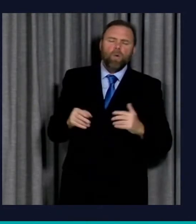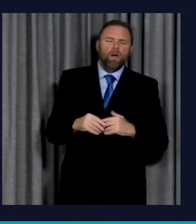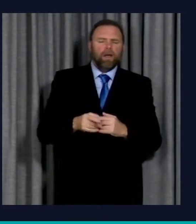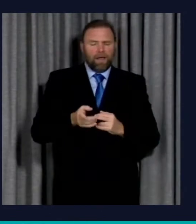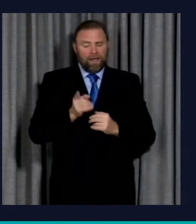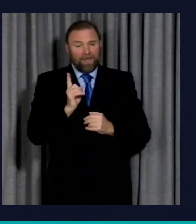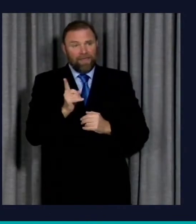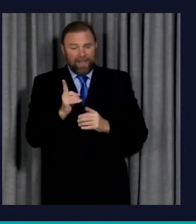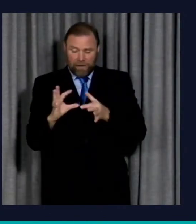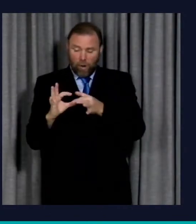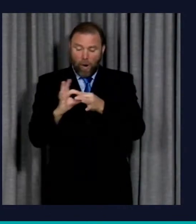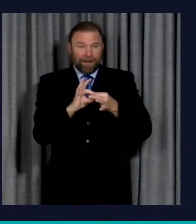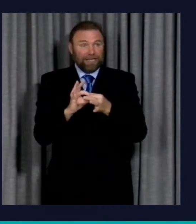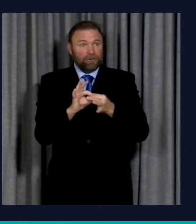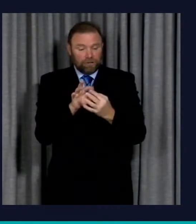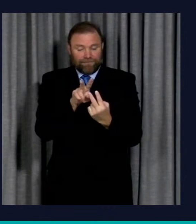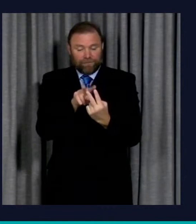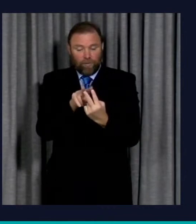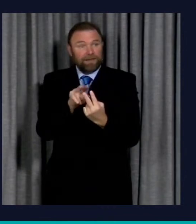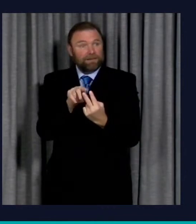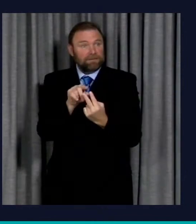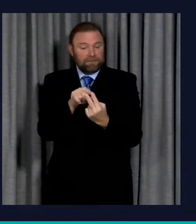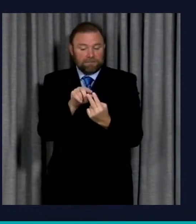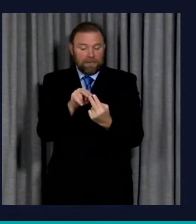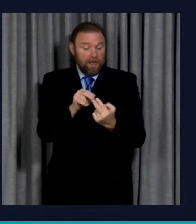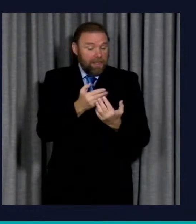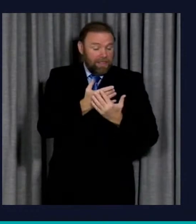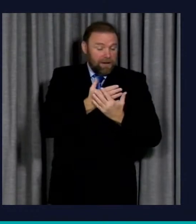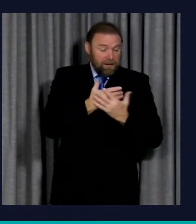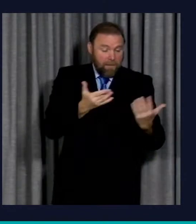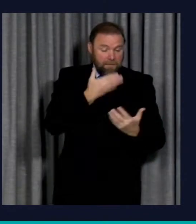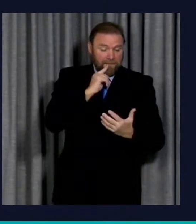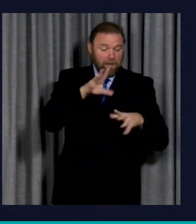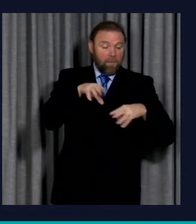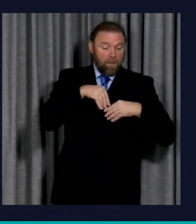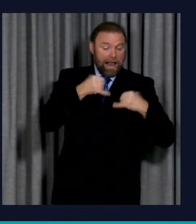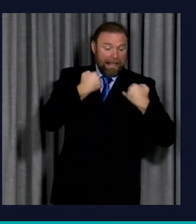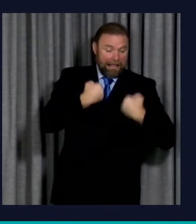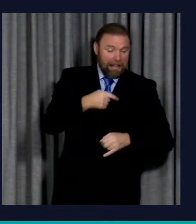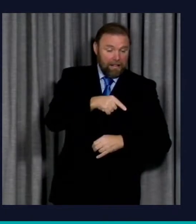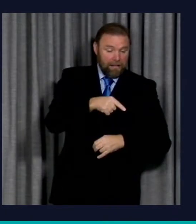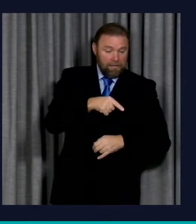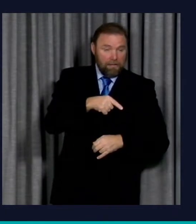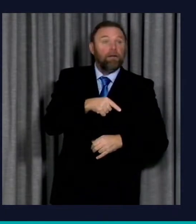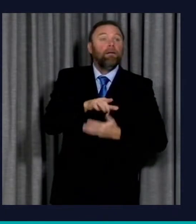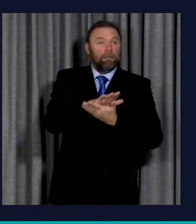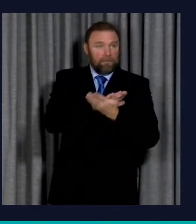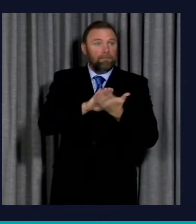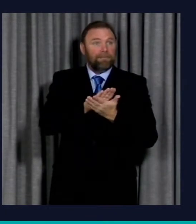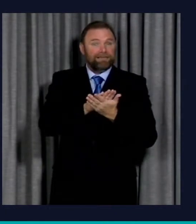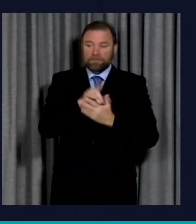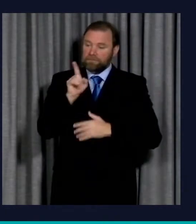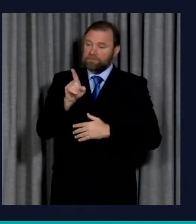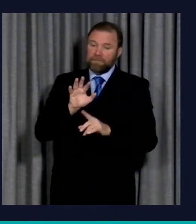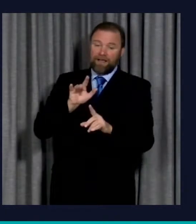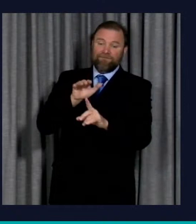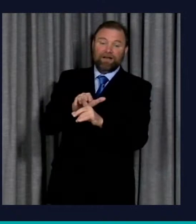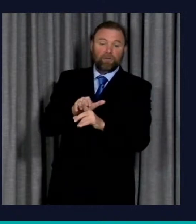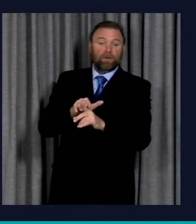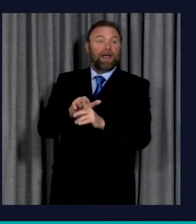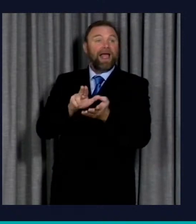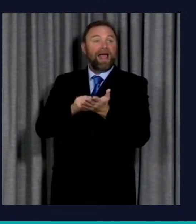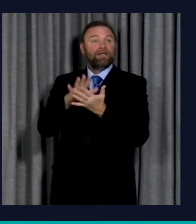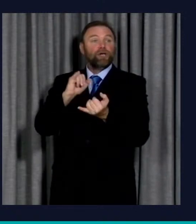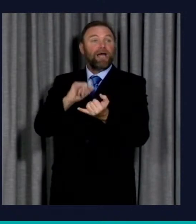of factors. Just the sheer number of people who are likely to fall ill will mean that the impact on the health service will